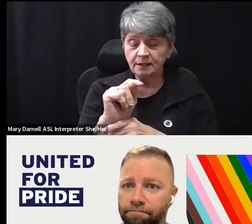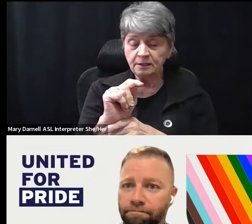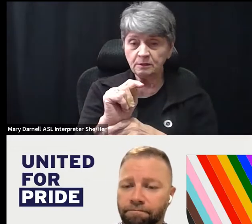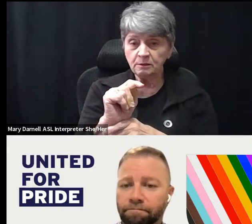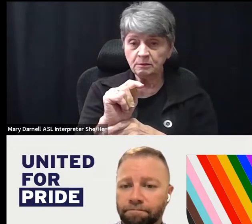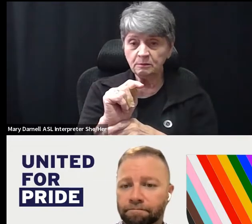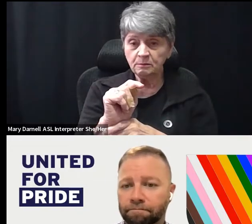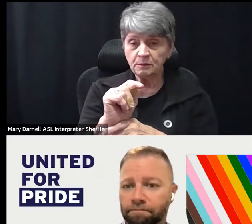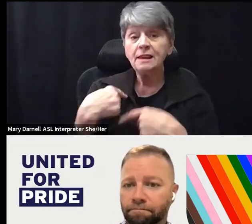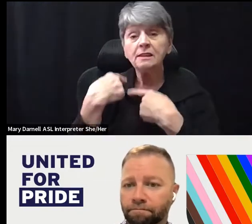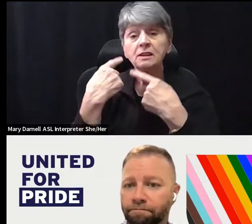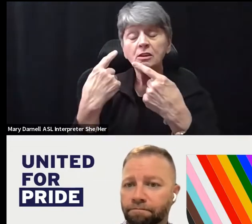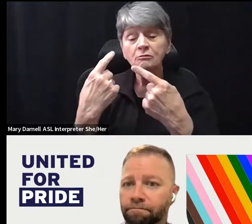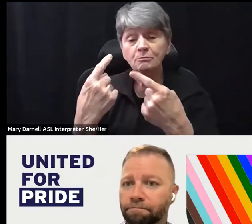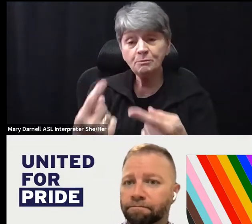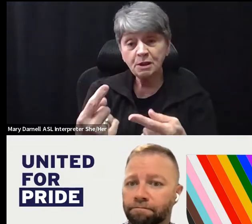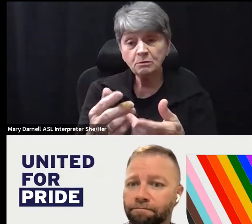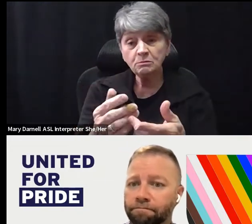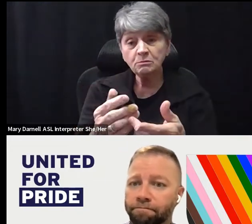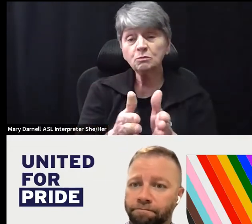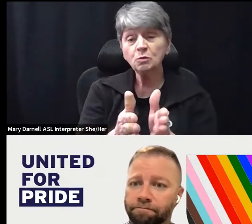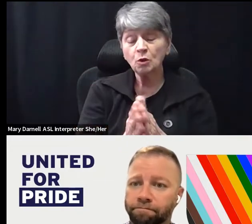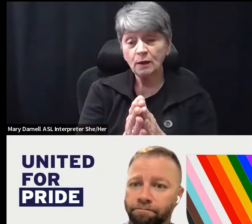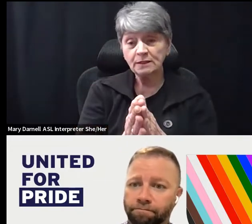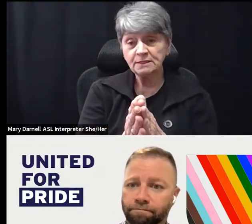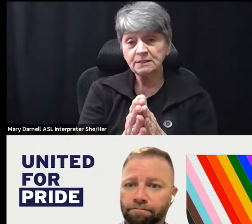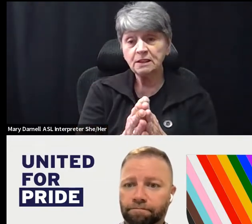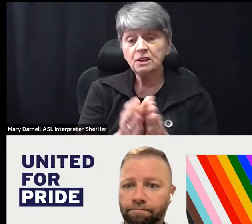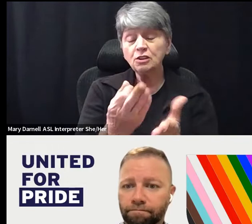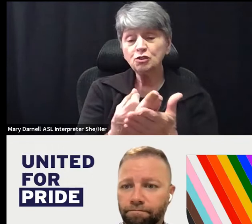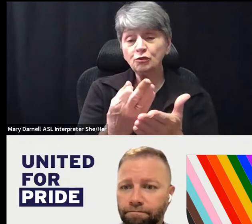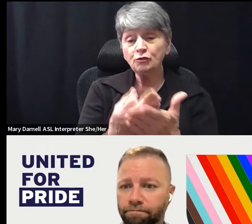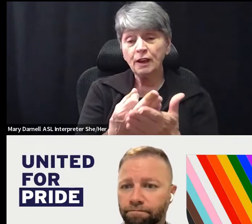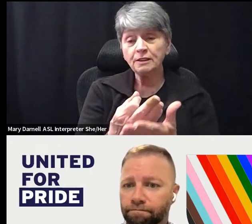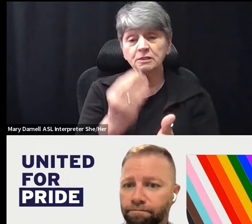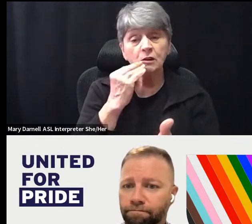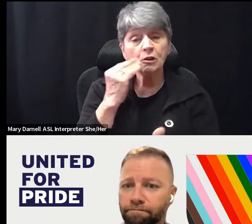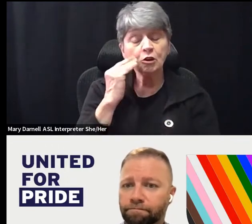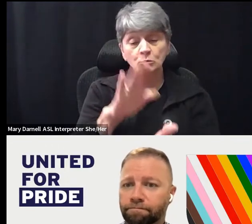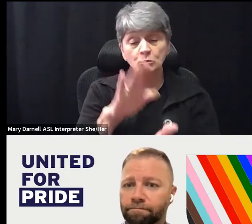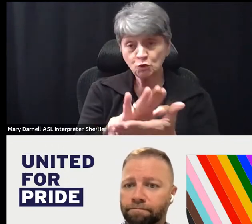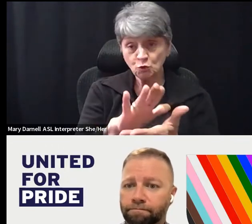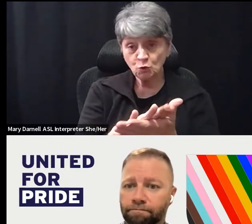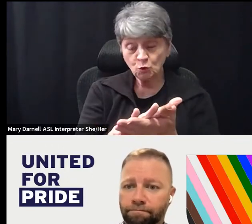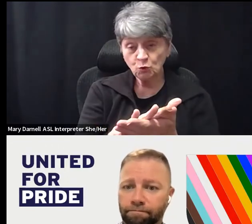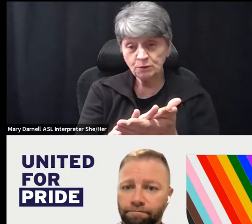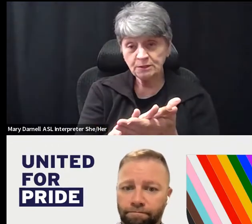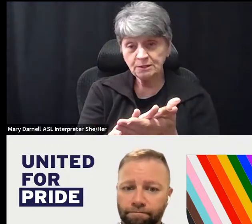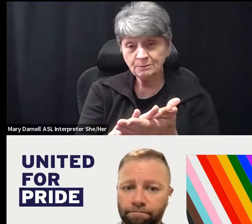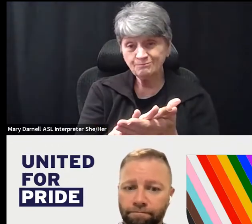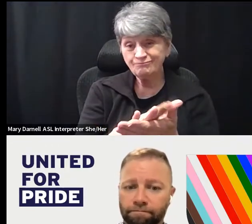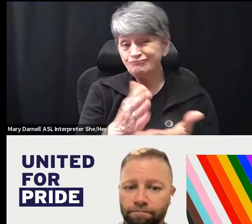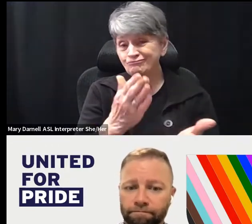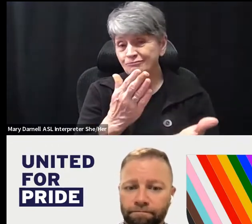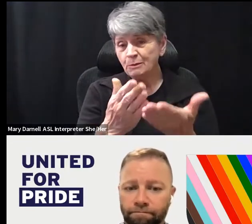have been calls for funding homeschool through tuition tax credits, and which I think there might be one that has passed,